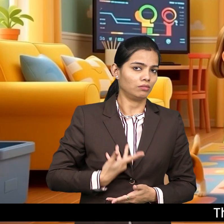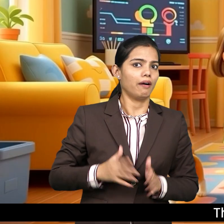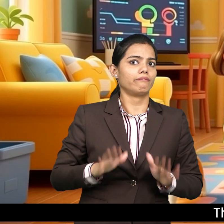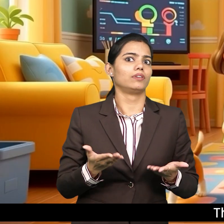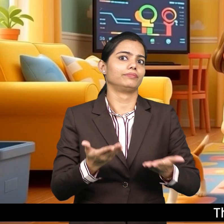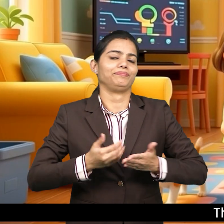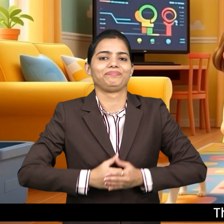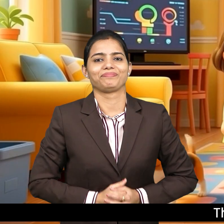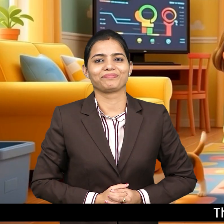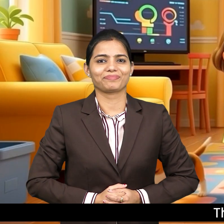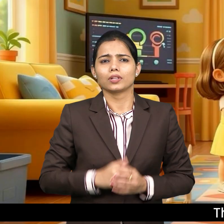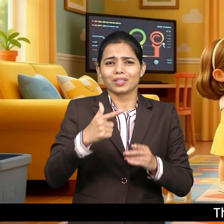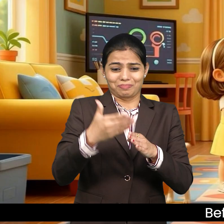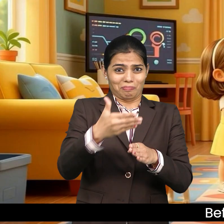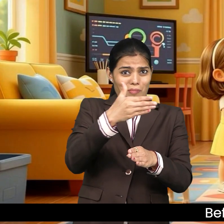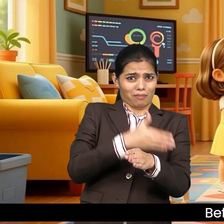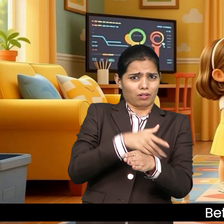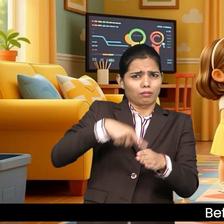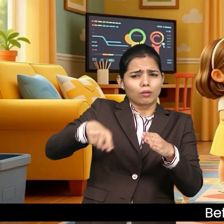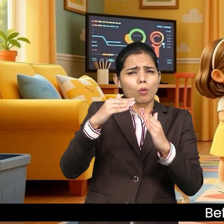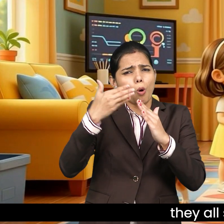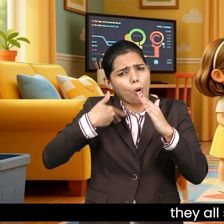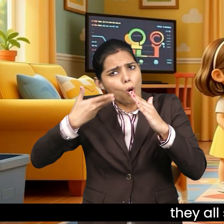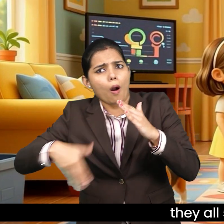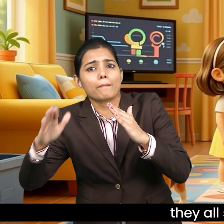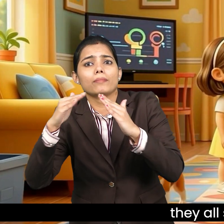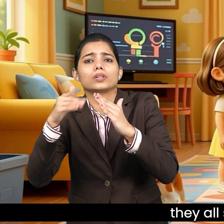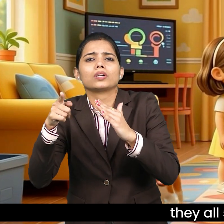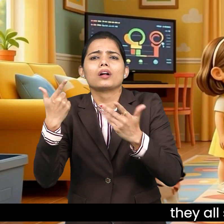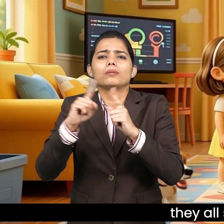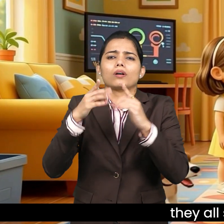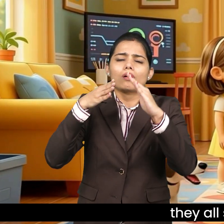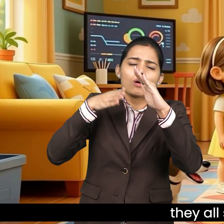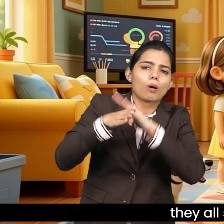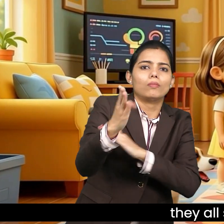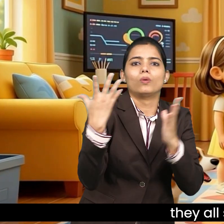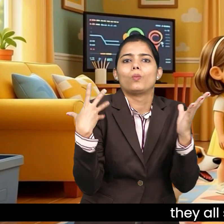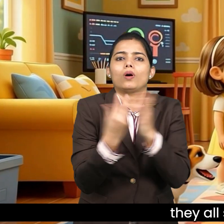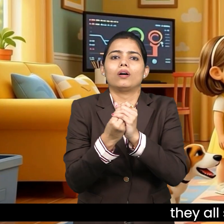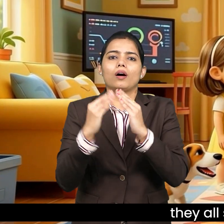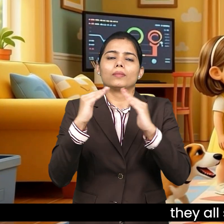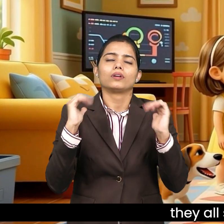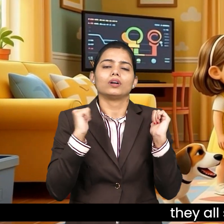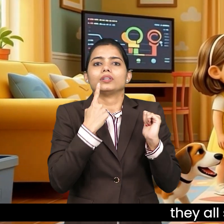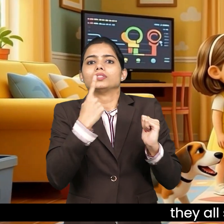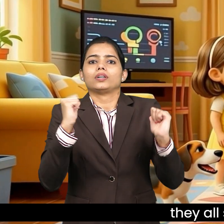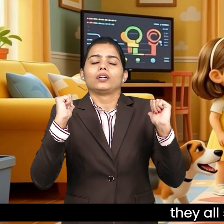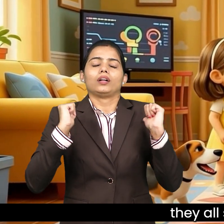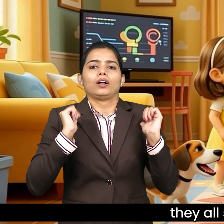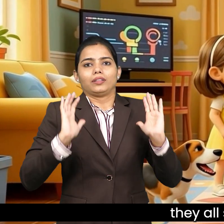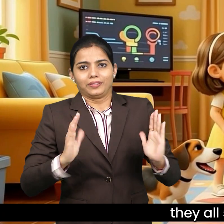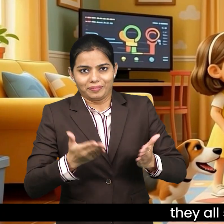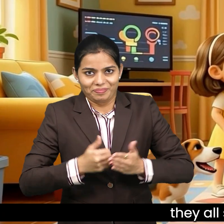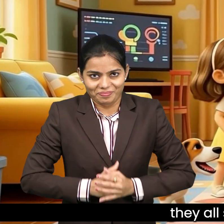They all got tired. Before going home, they all sat together and said,